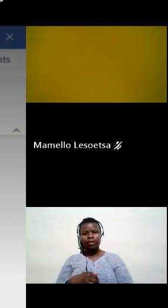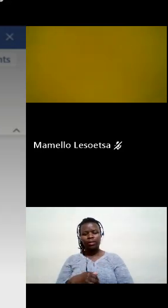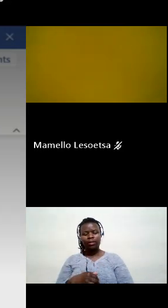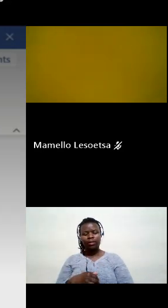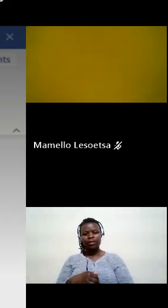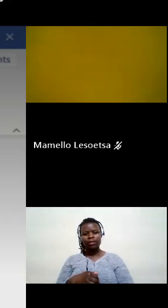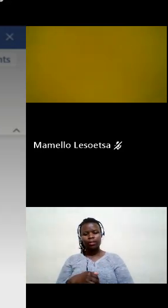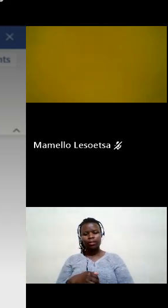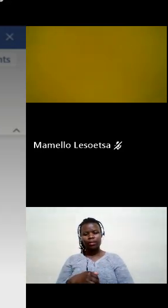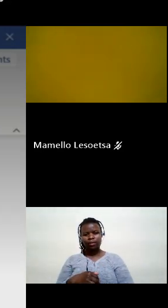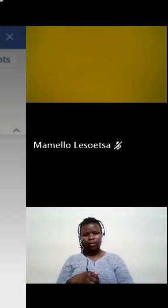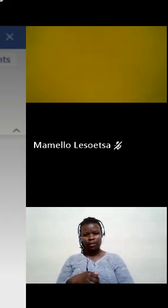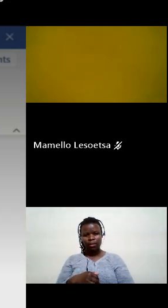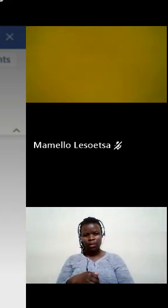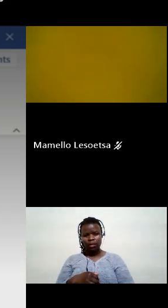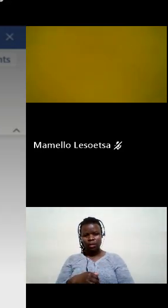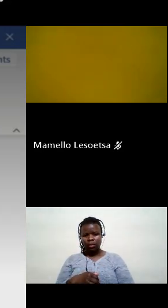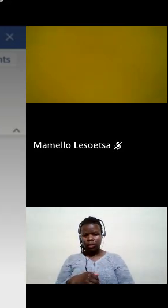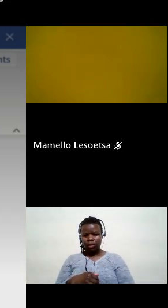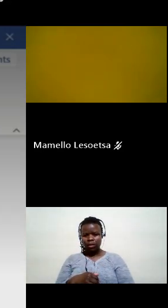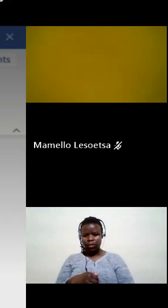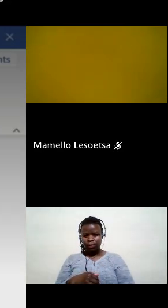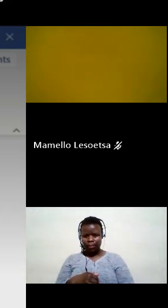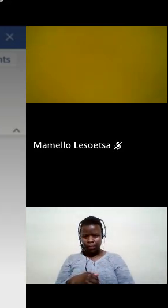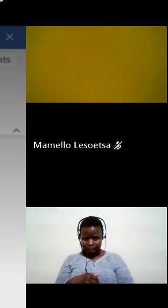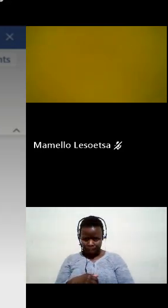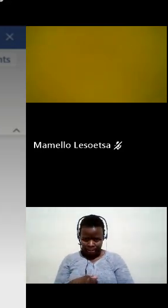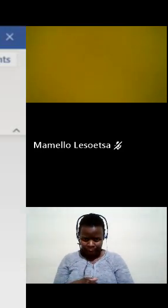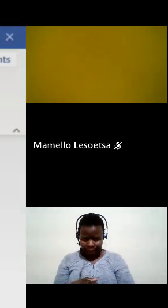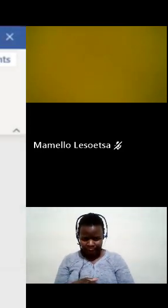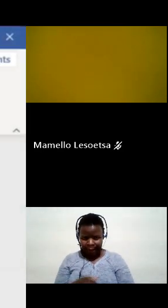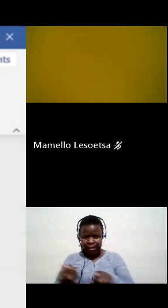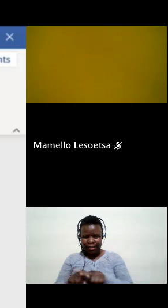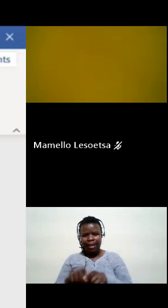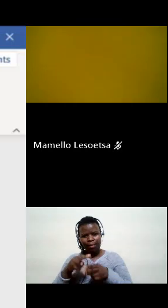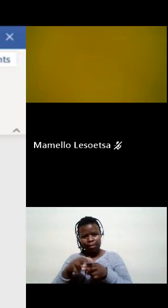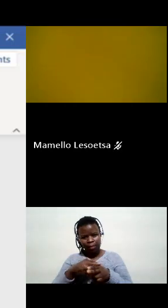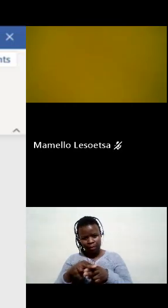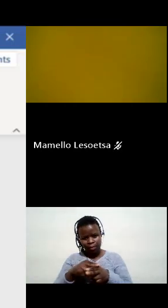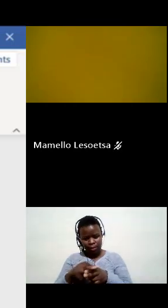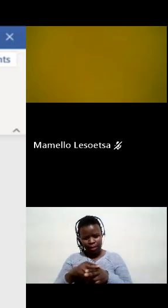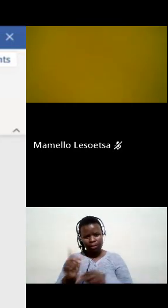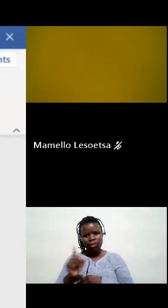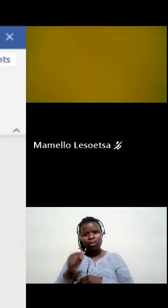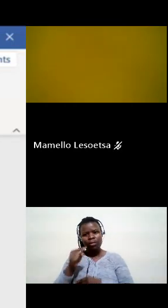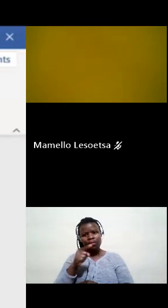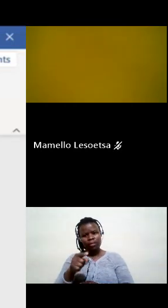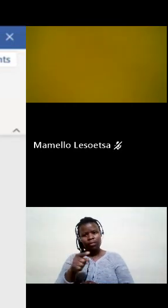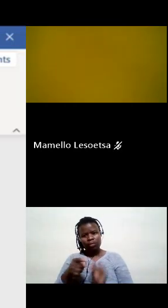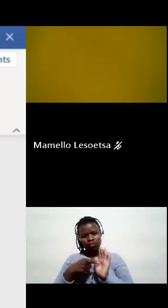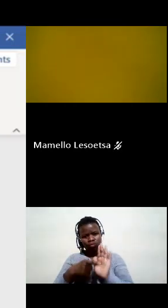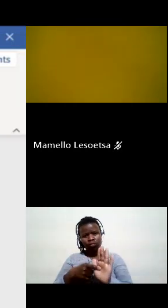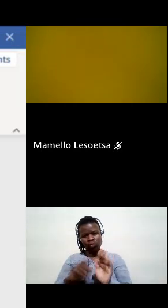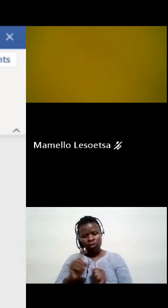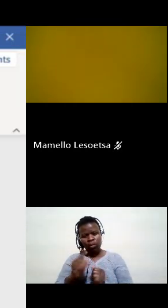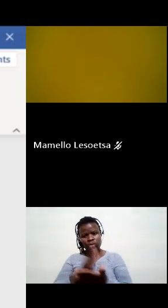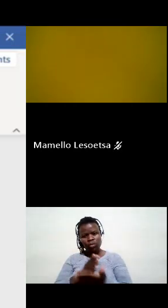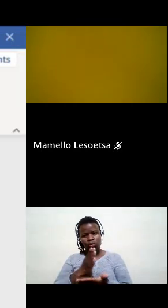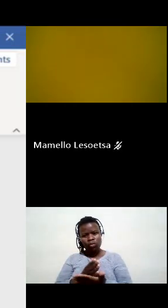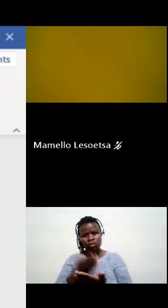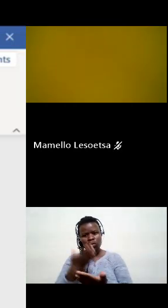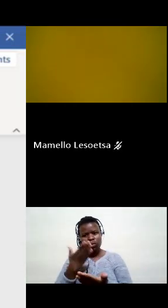using eye contact and pointing towards the item. You can point with your finger, or for